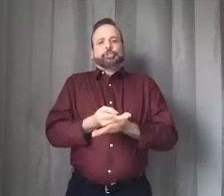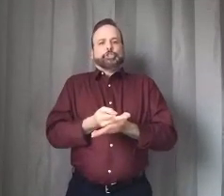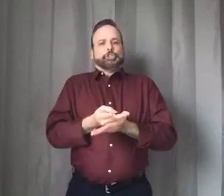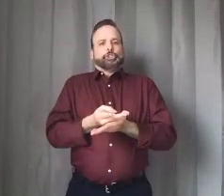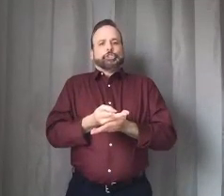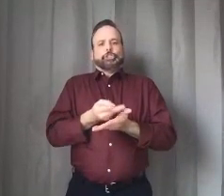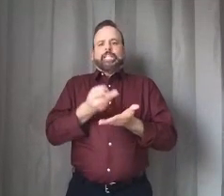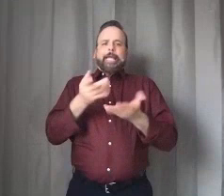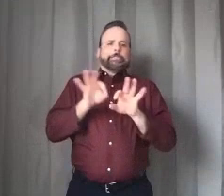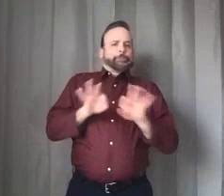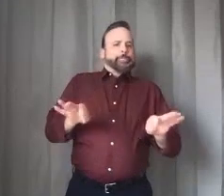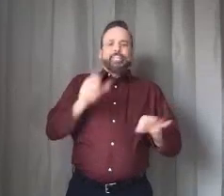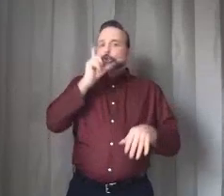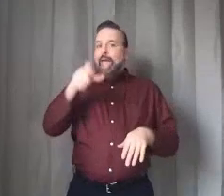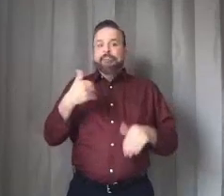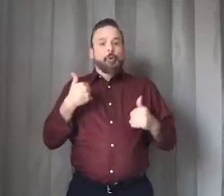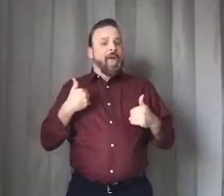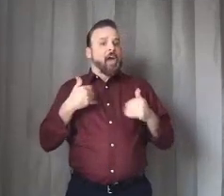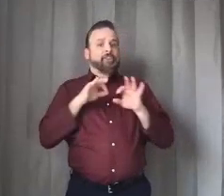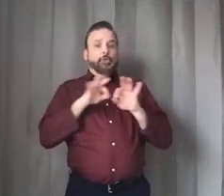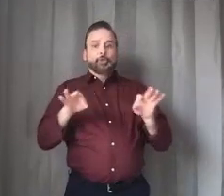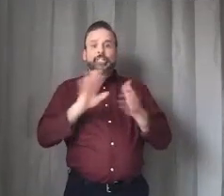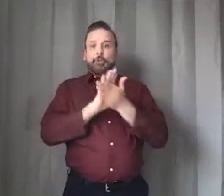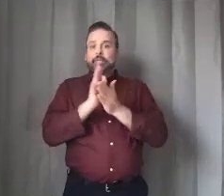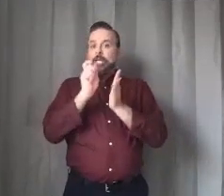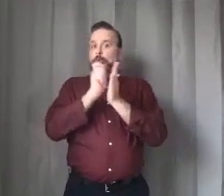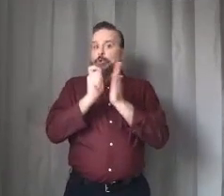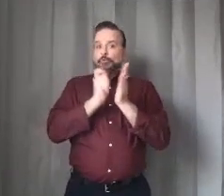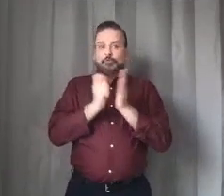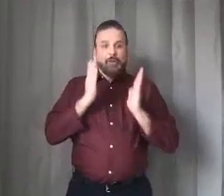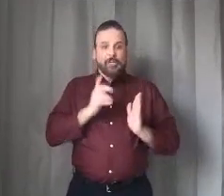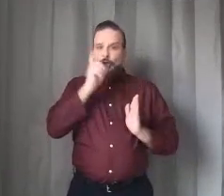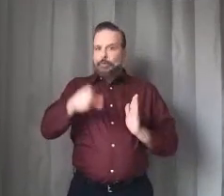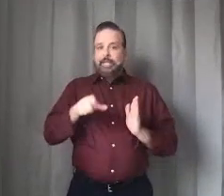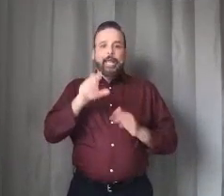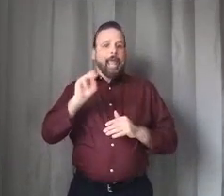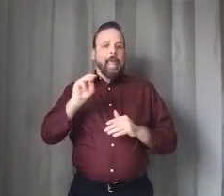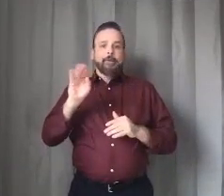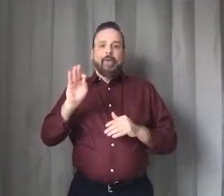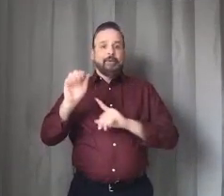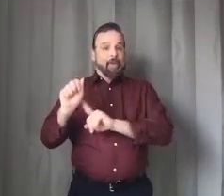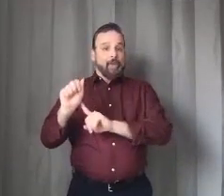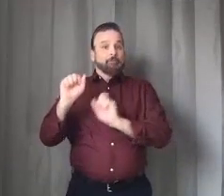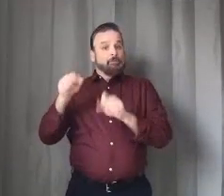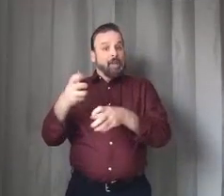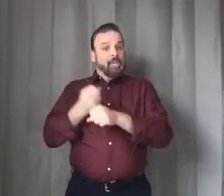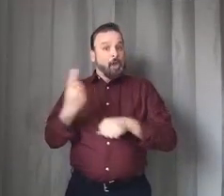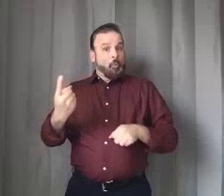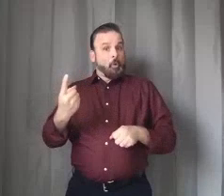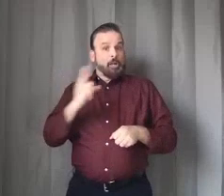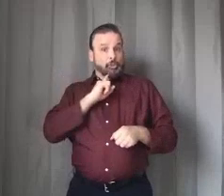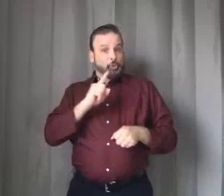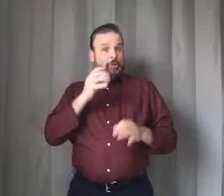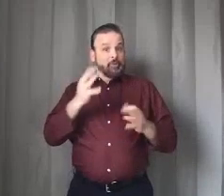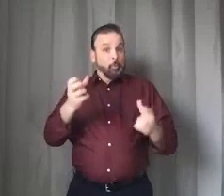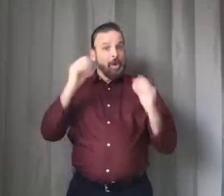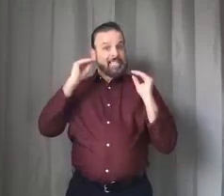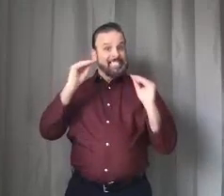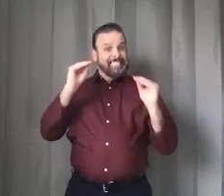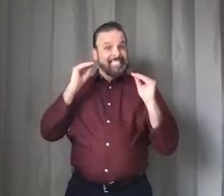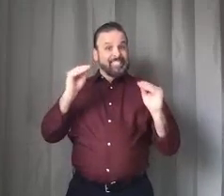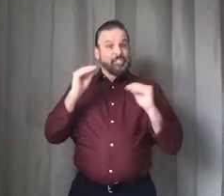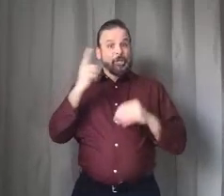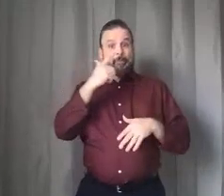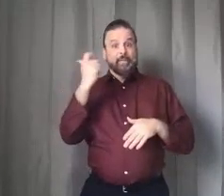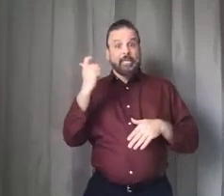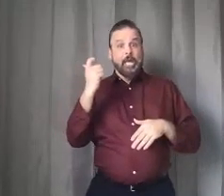need a degree to be a writer. You just have to start writing. You don't need an MFA. You can get one, sure, if you want to teach, because teaching,